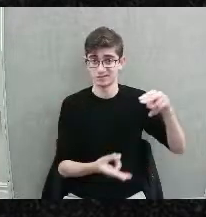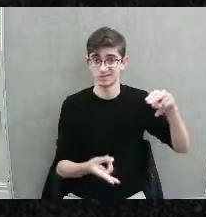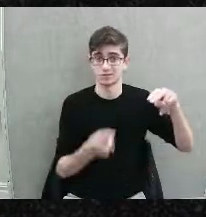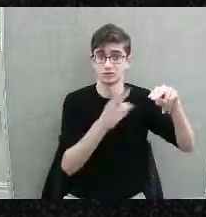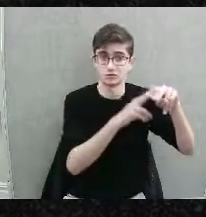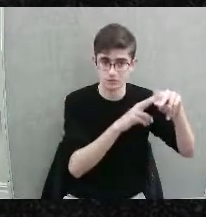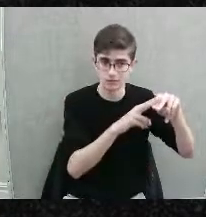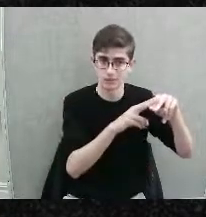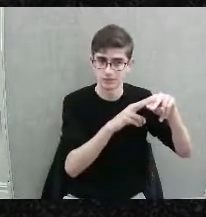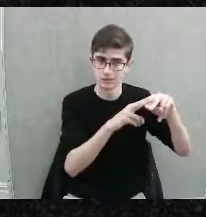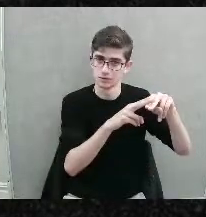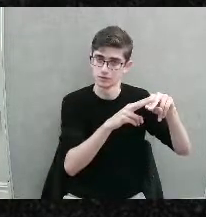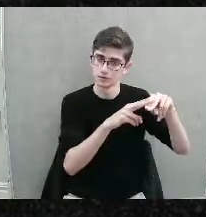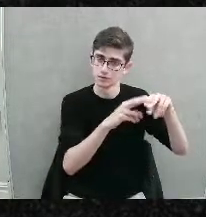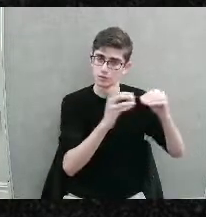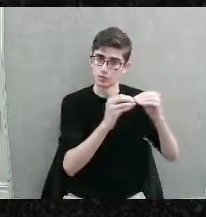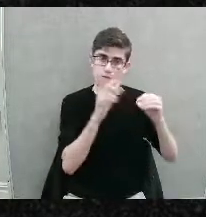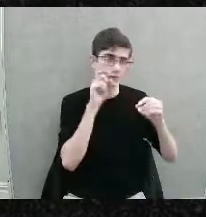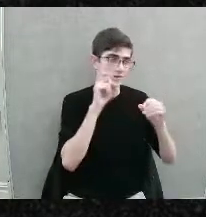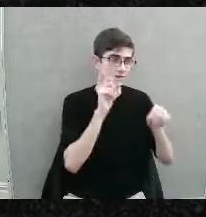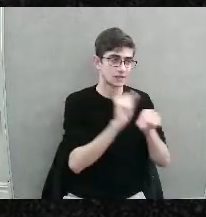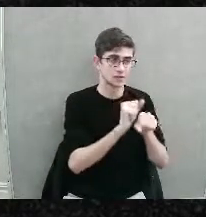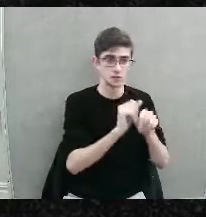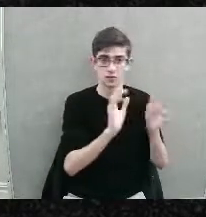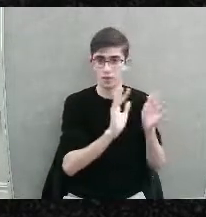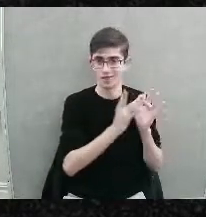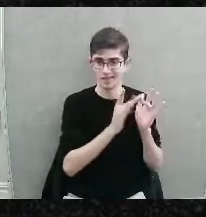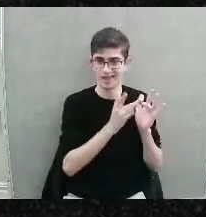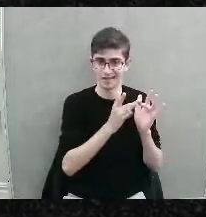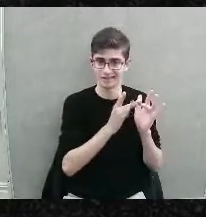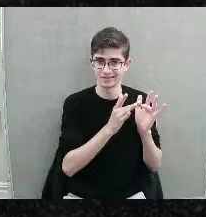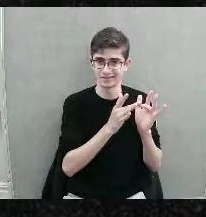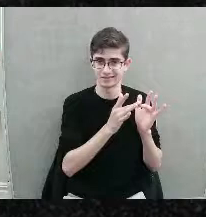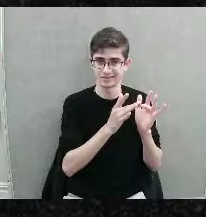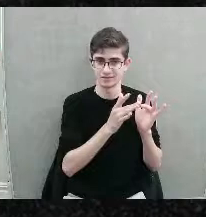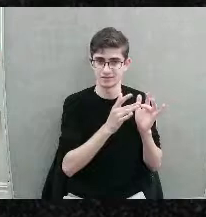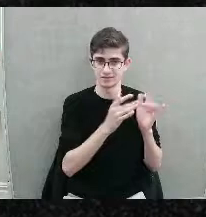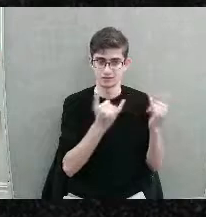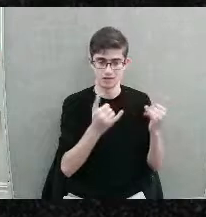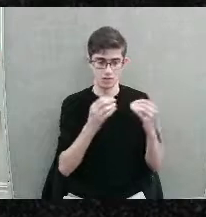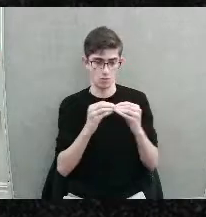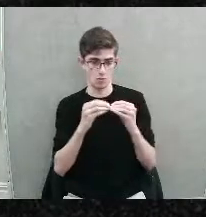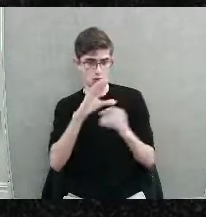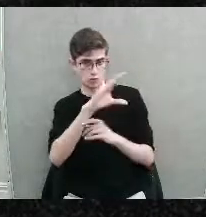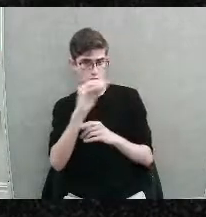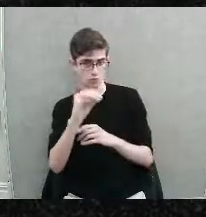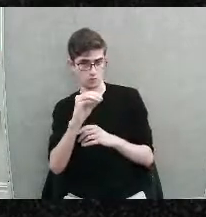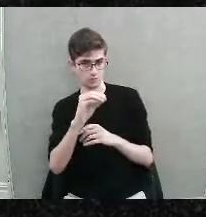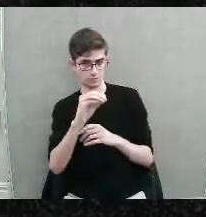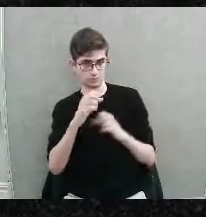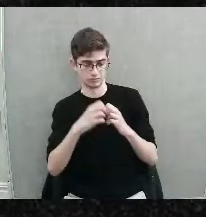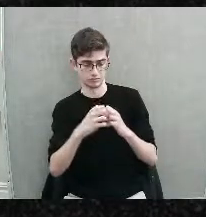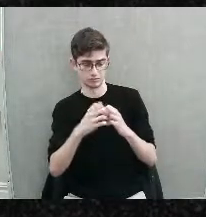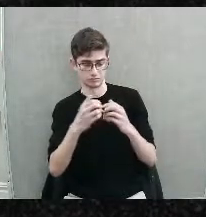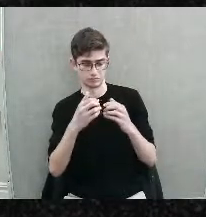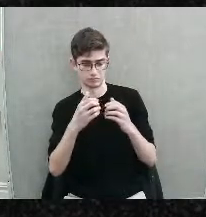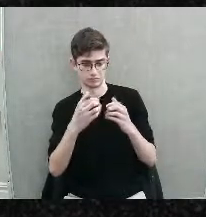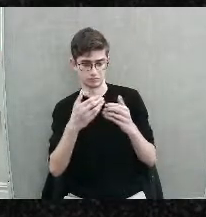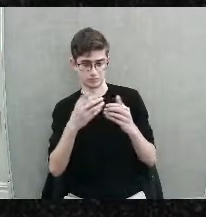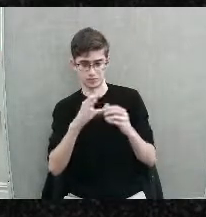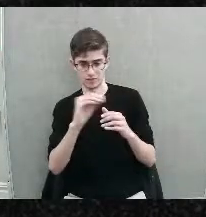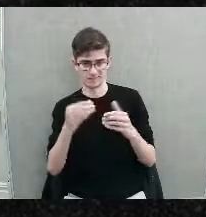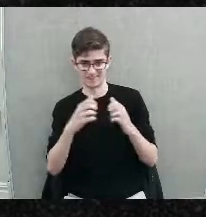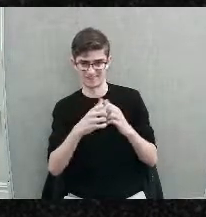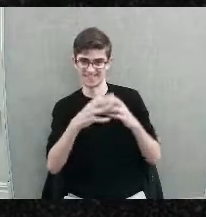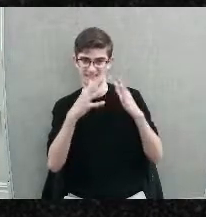an area where these more corporate formations were able to capture some of